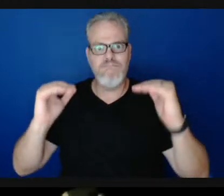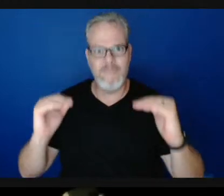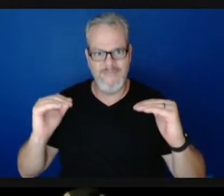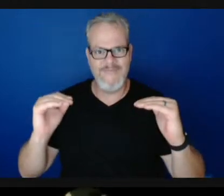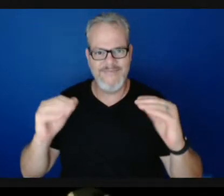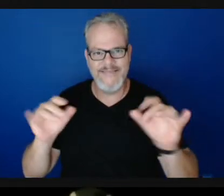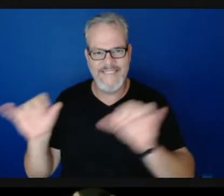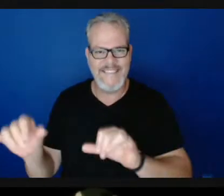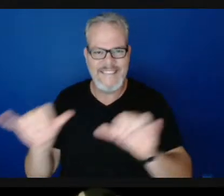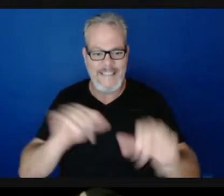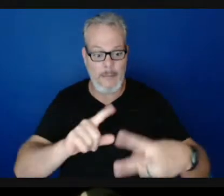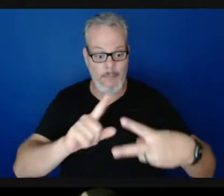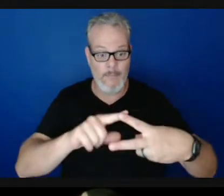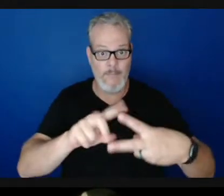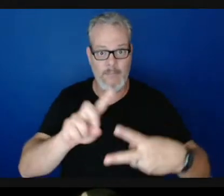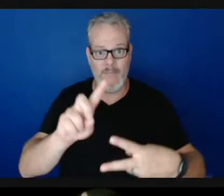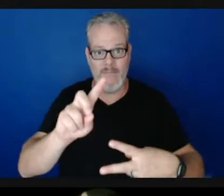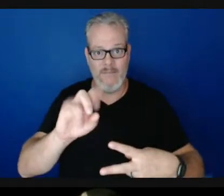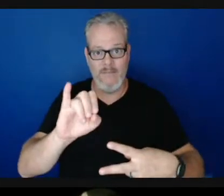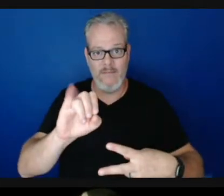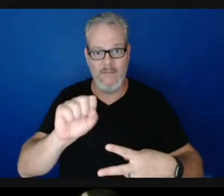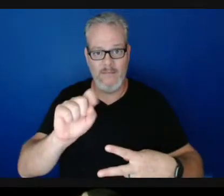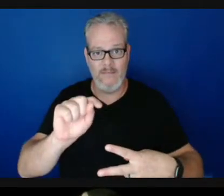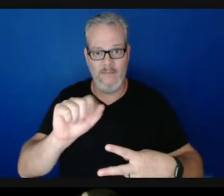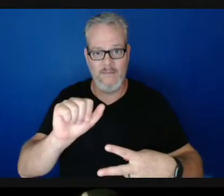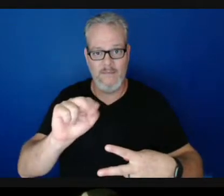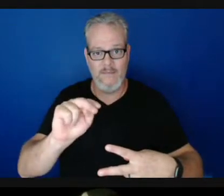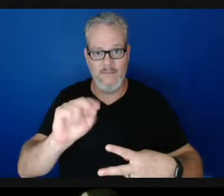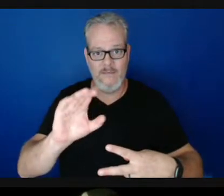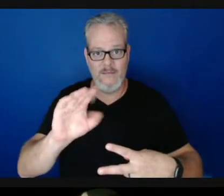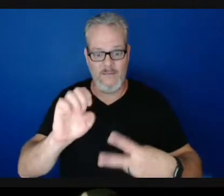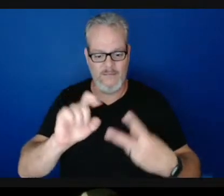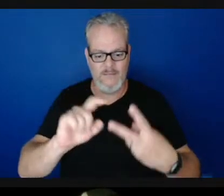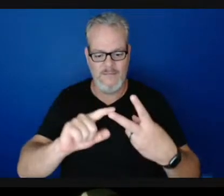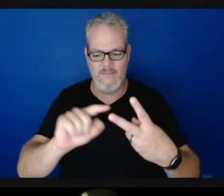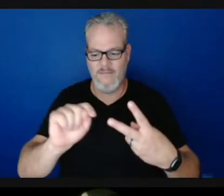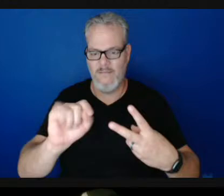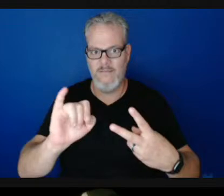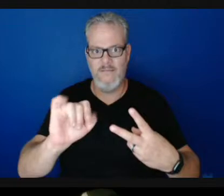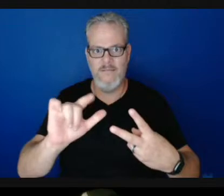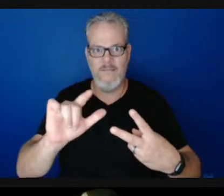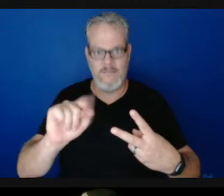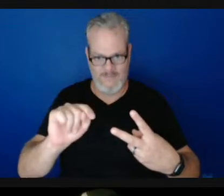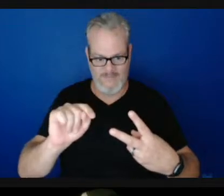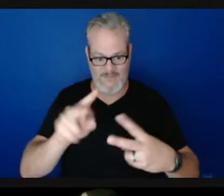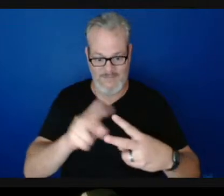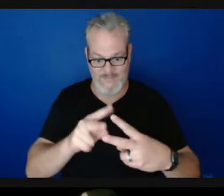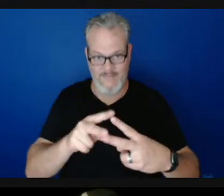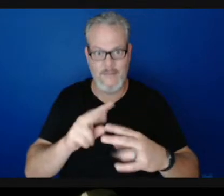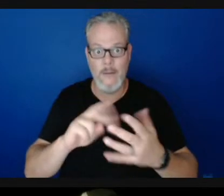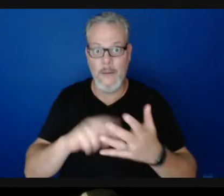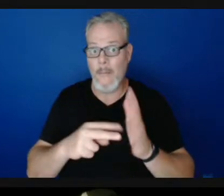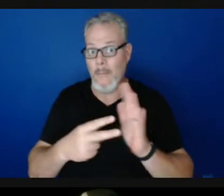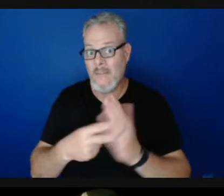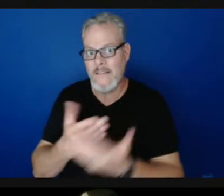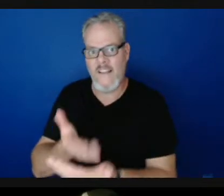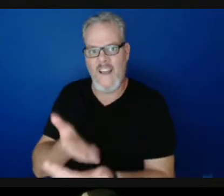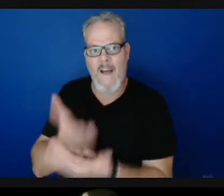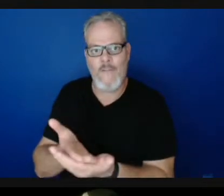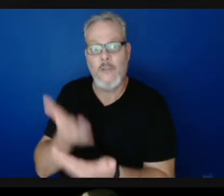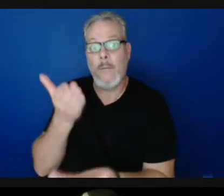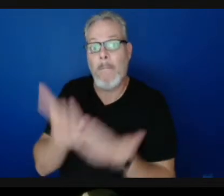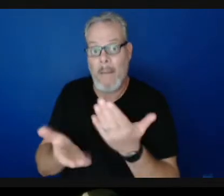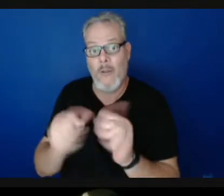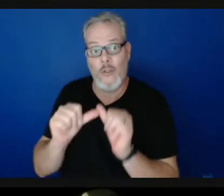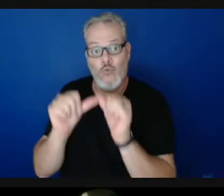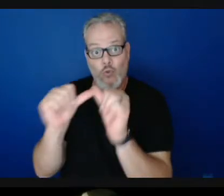are now in this phase, right? It's not evident that this is about to resume quite yet, but it's also not evident that it's over.